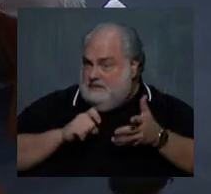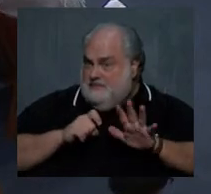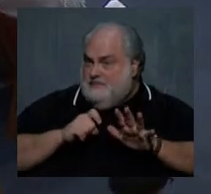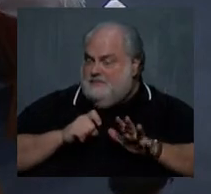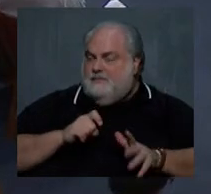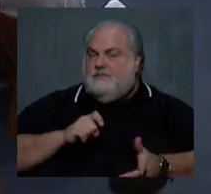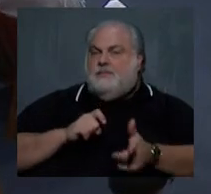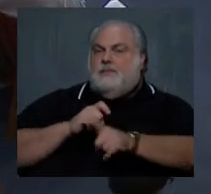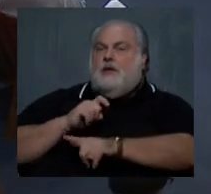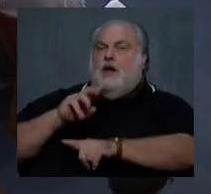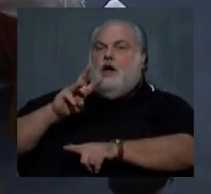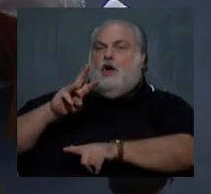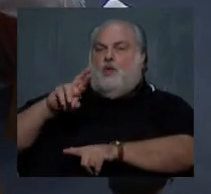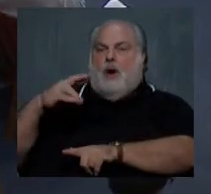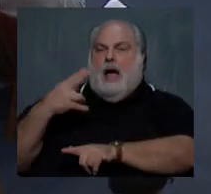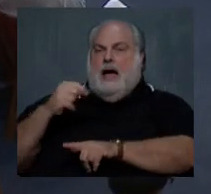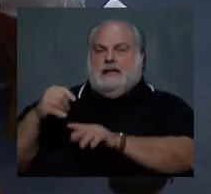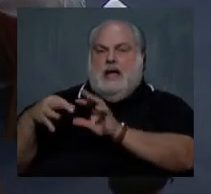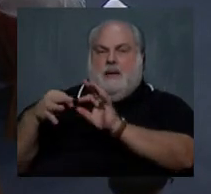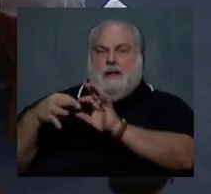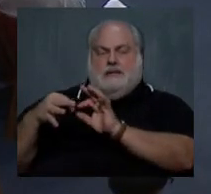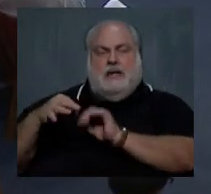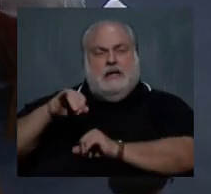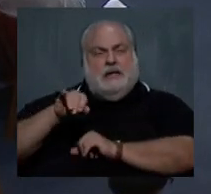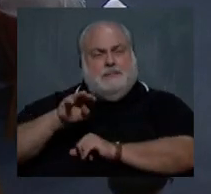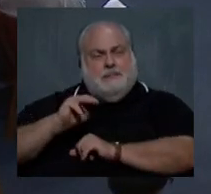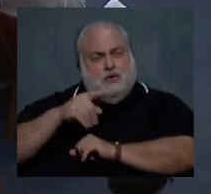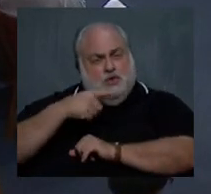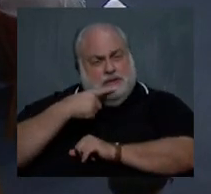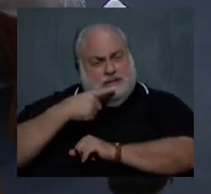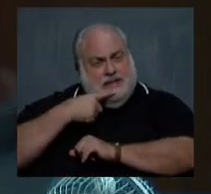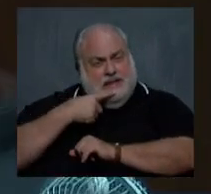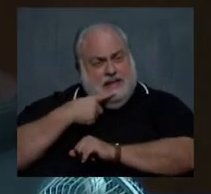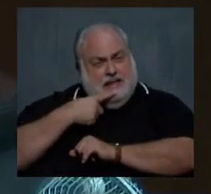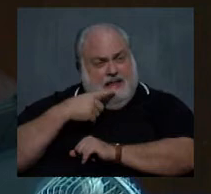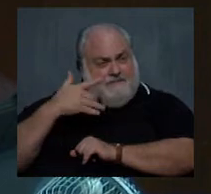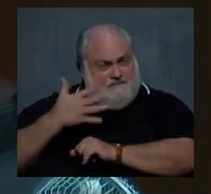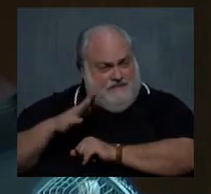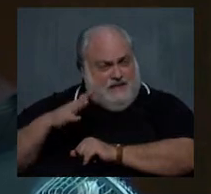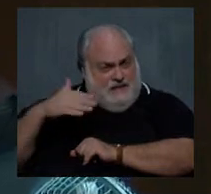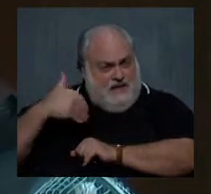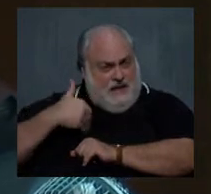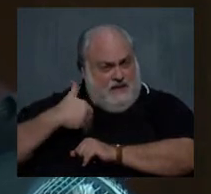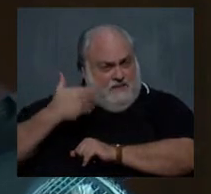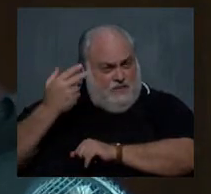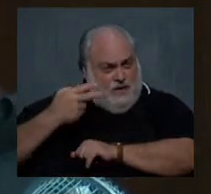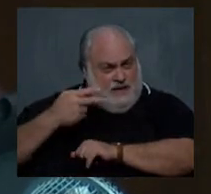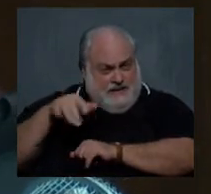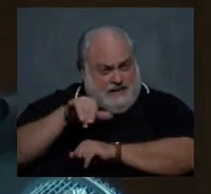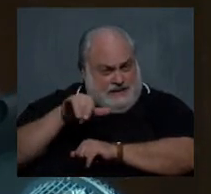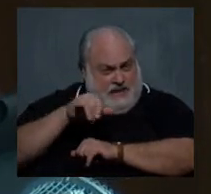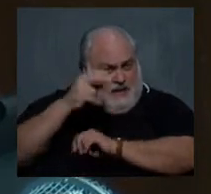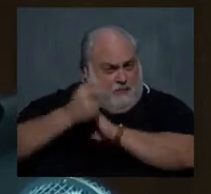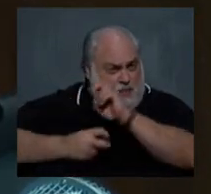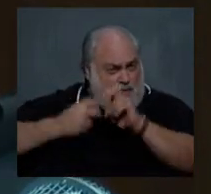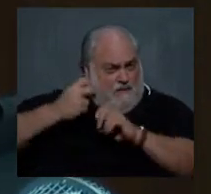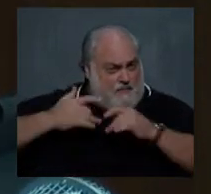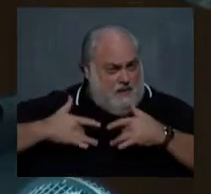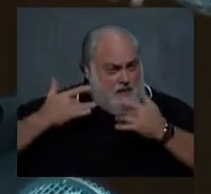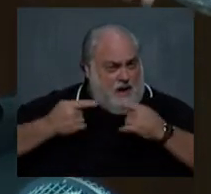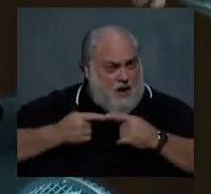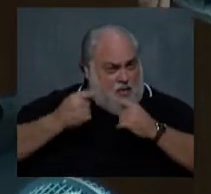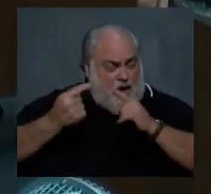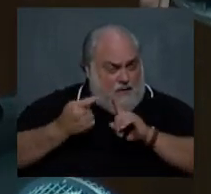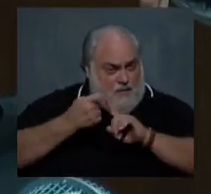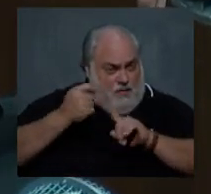Director Wright, you're next, please. Thank you. Jamie, did I understand you to say that they have held this carnival before? This is the same carnival that's across the street